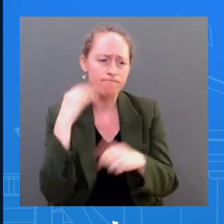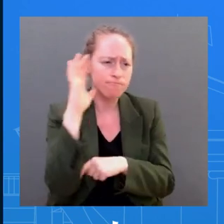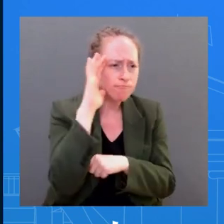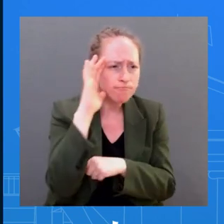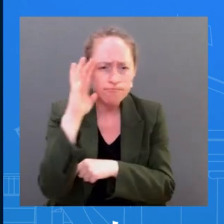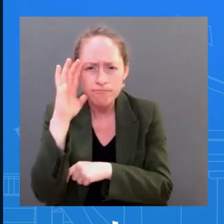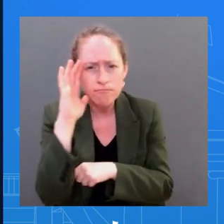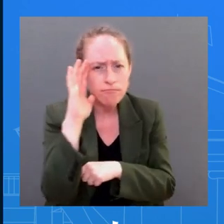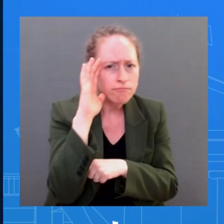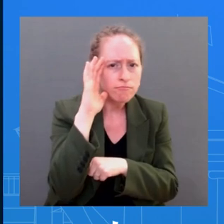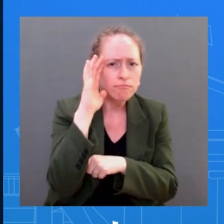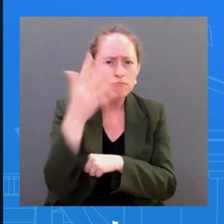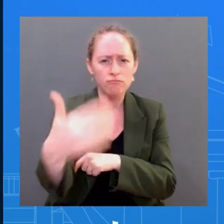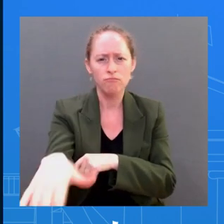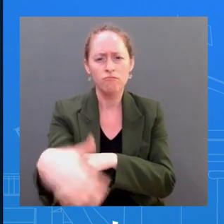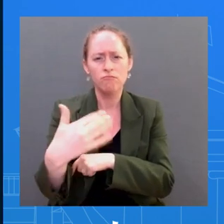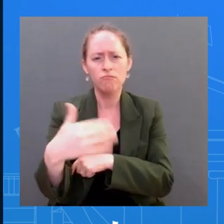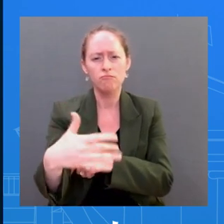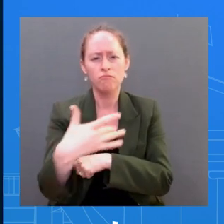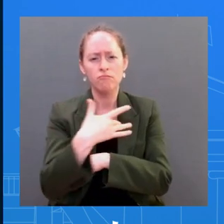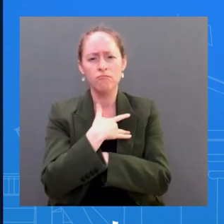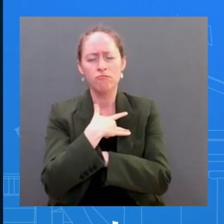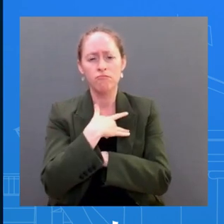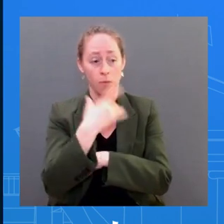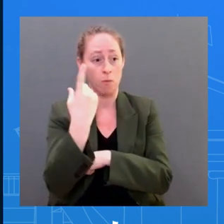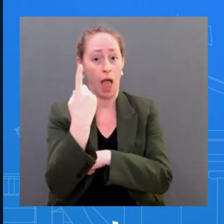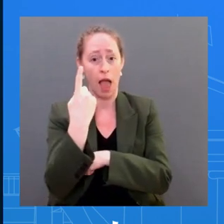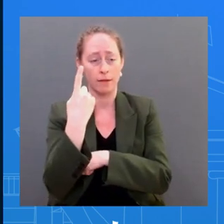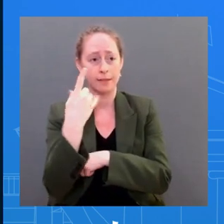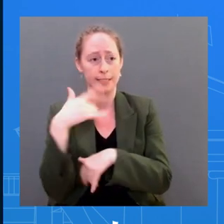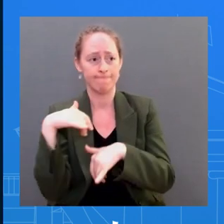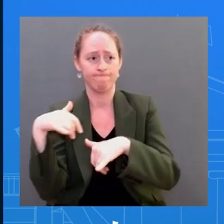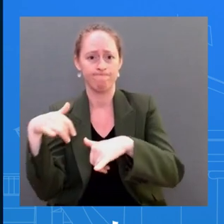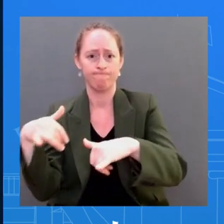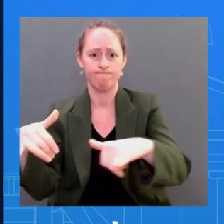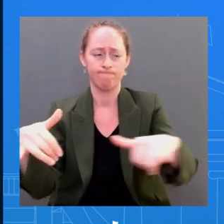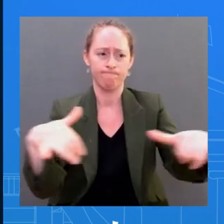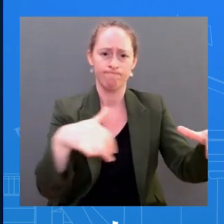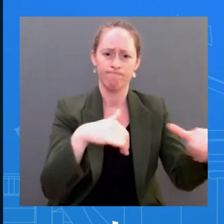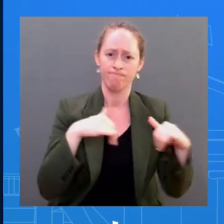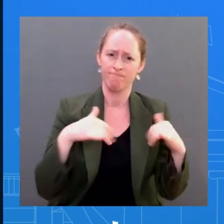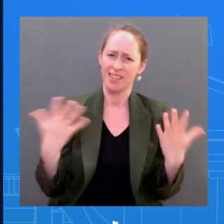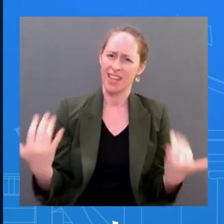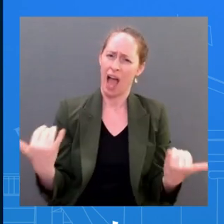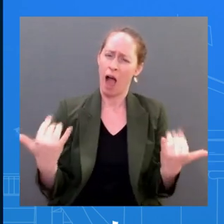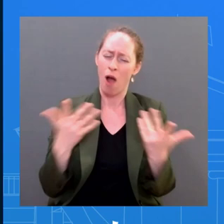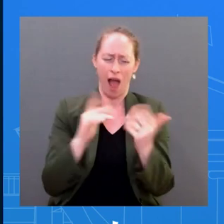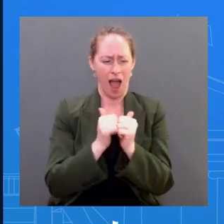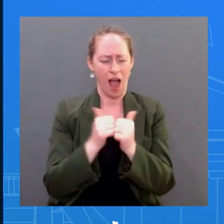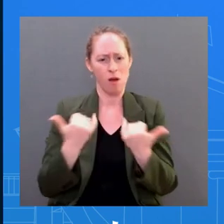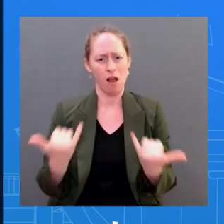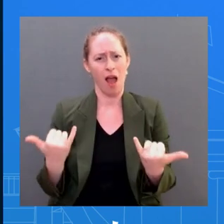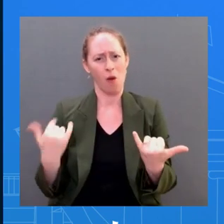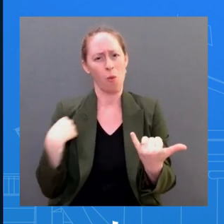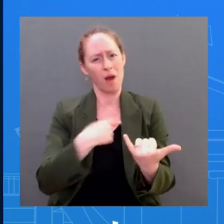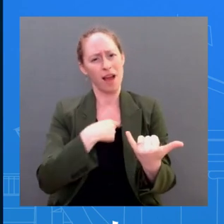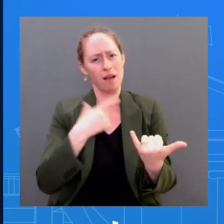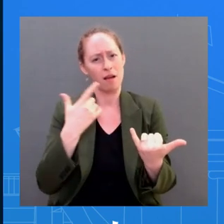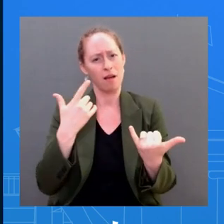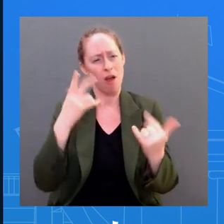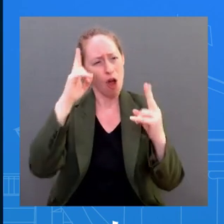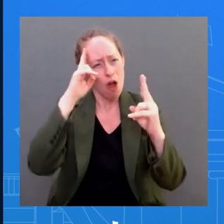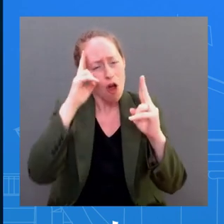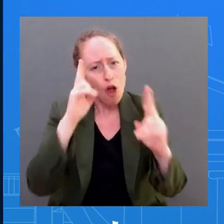these families continue to honor these deaths by keeping the dreams of these children and teachers